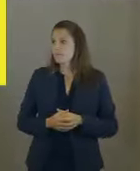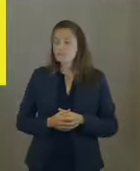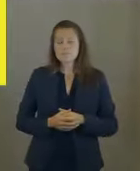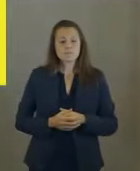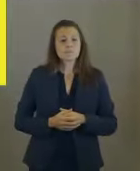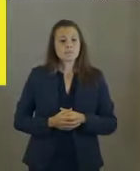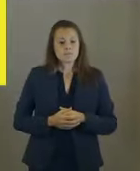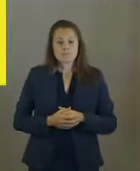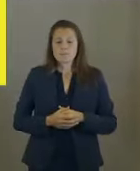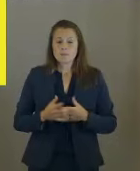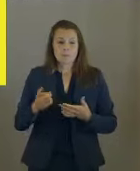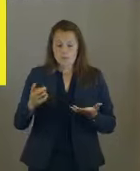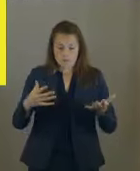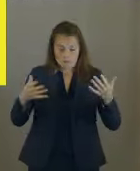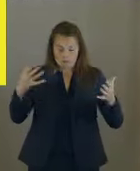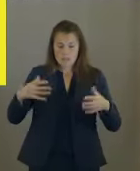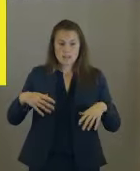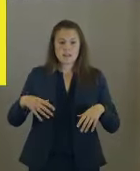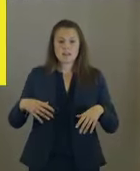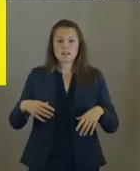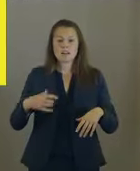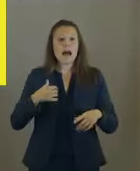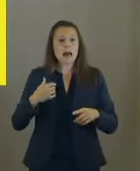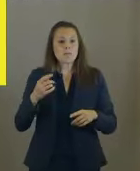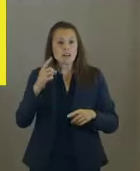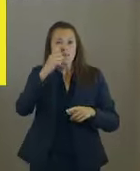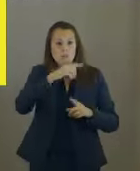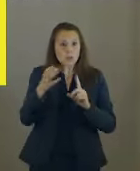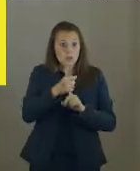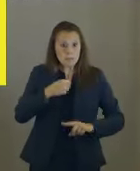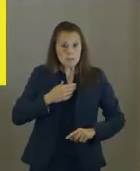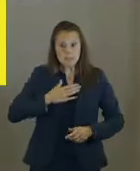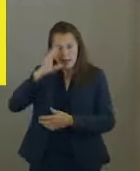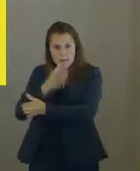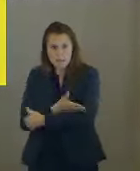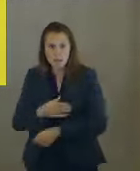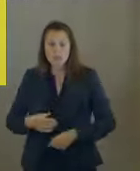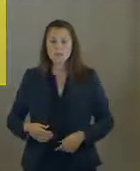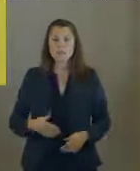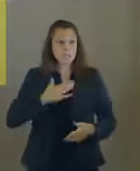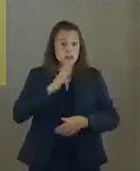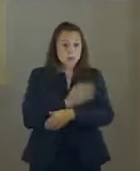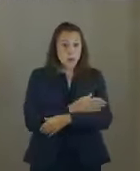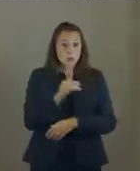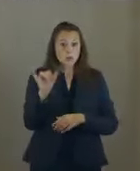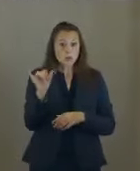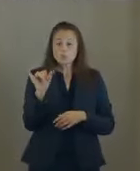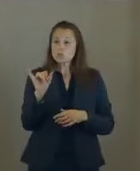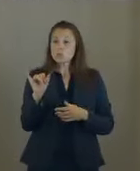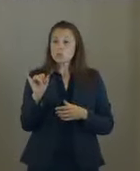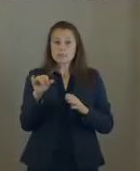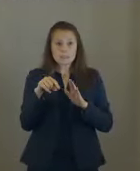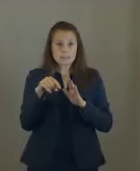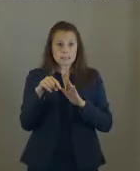Every, they take my, I keep getting falsely arrested, me and my son. Even my daughter was